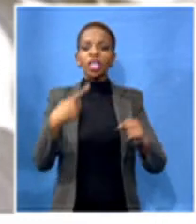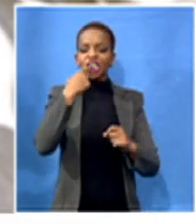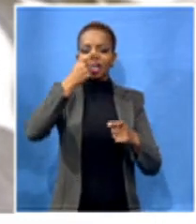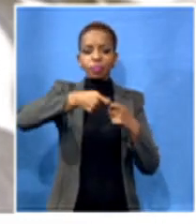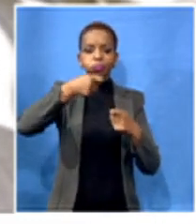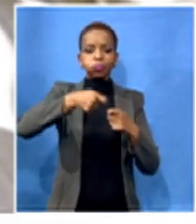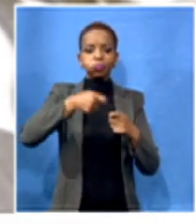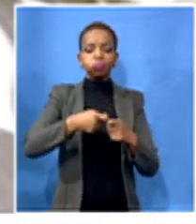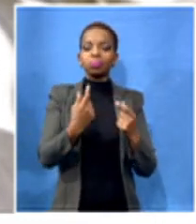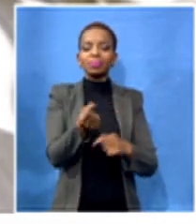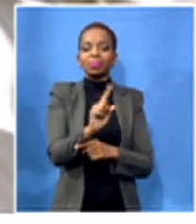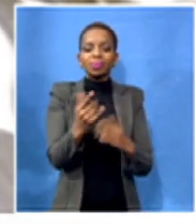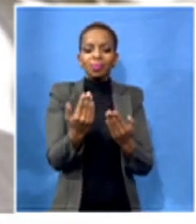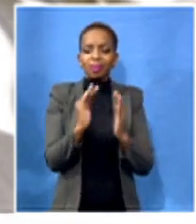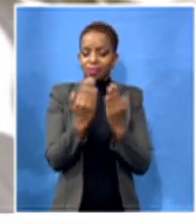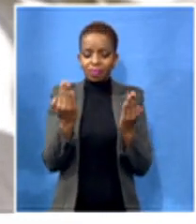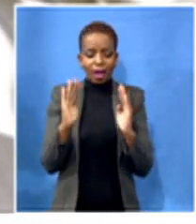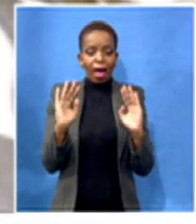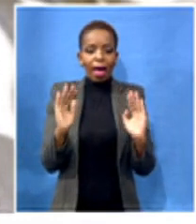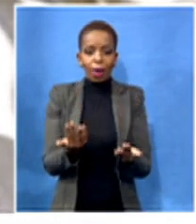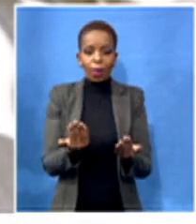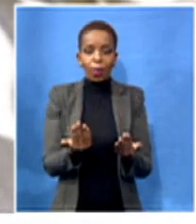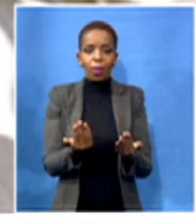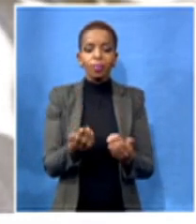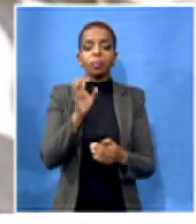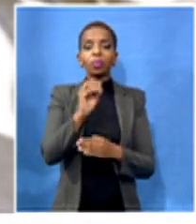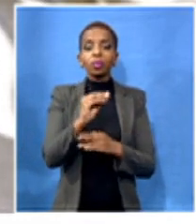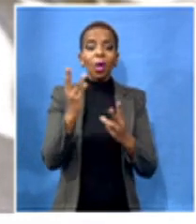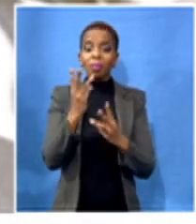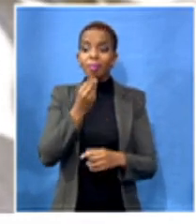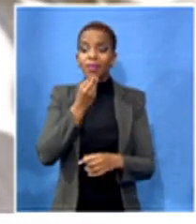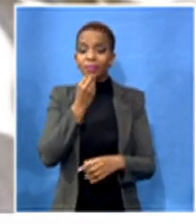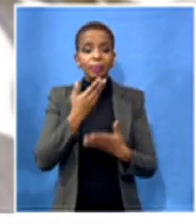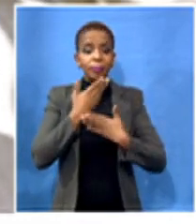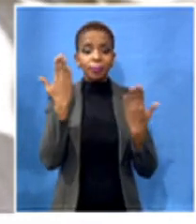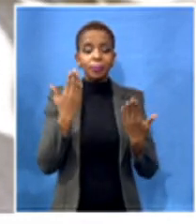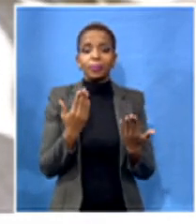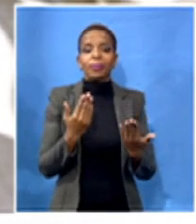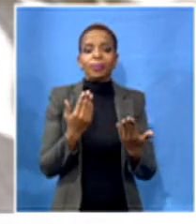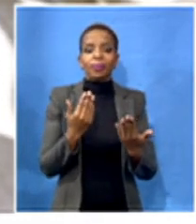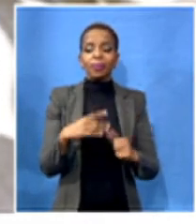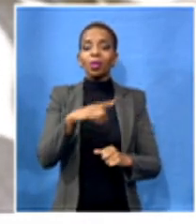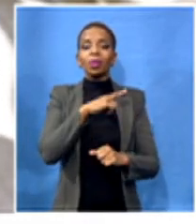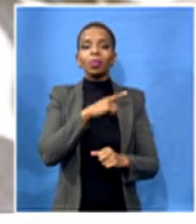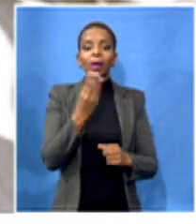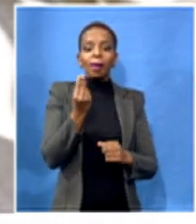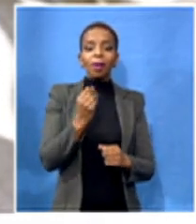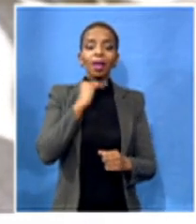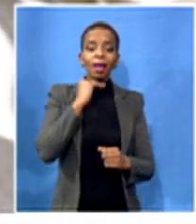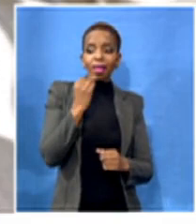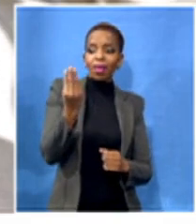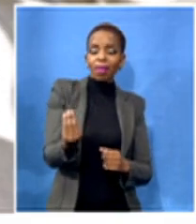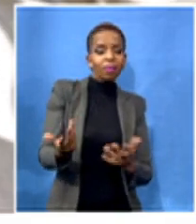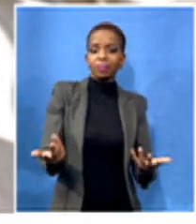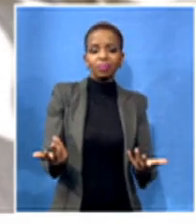Secondly, people don't have enough food, cash reserves. They don't have enough cash reserves because food, you get it through the supermarket and you